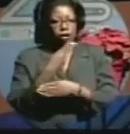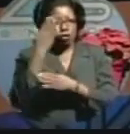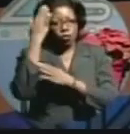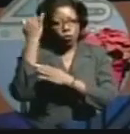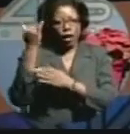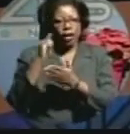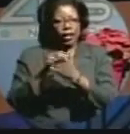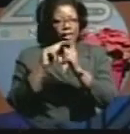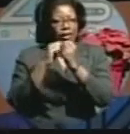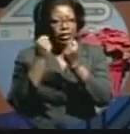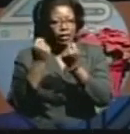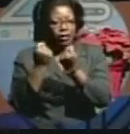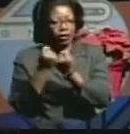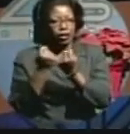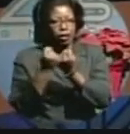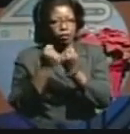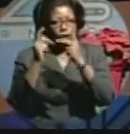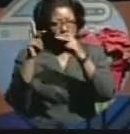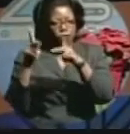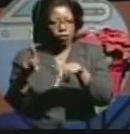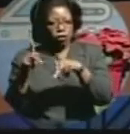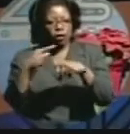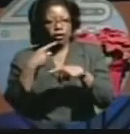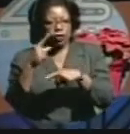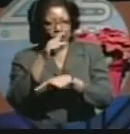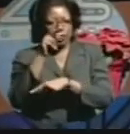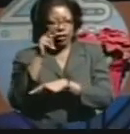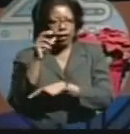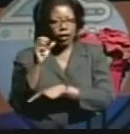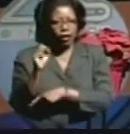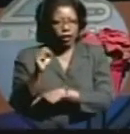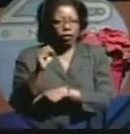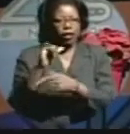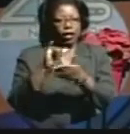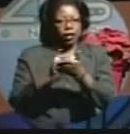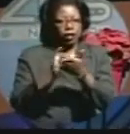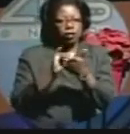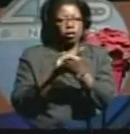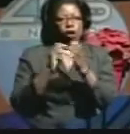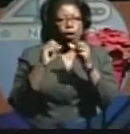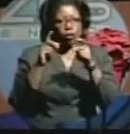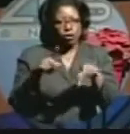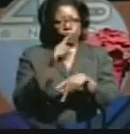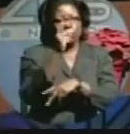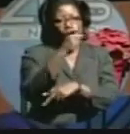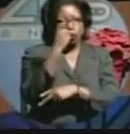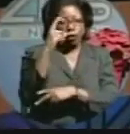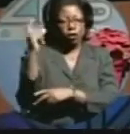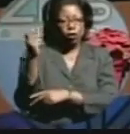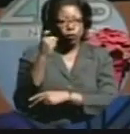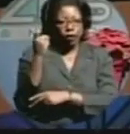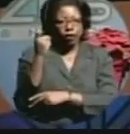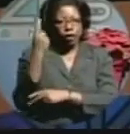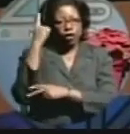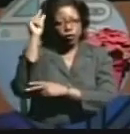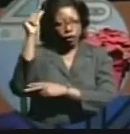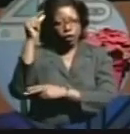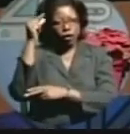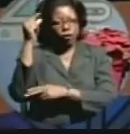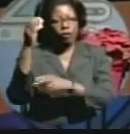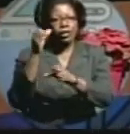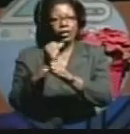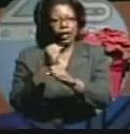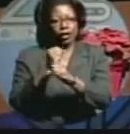that team member told Cable and Wireless there's an opportunity for a win-win within the government's pursuit of regaining